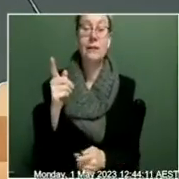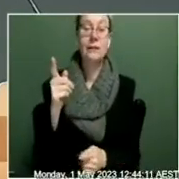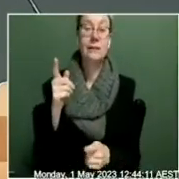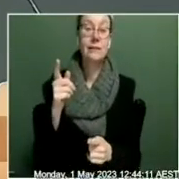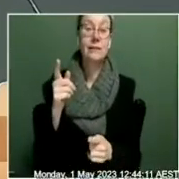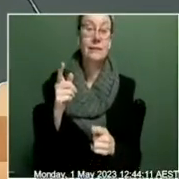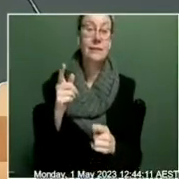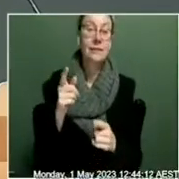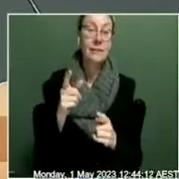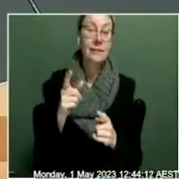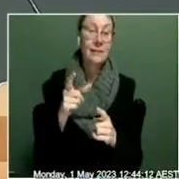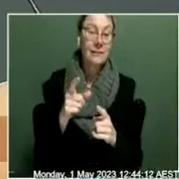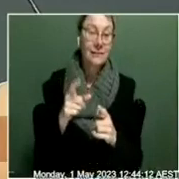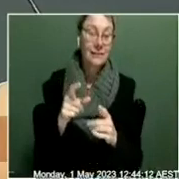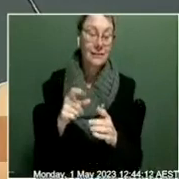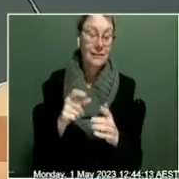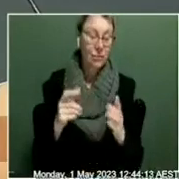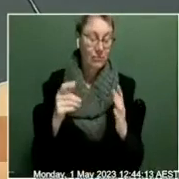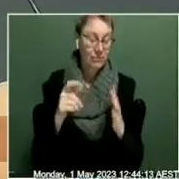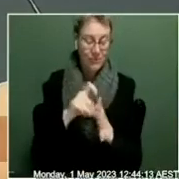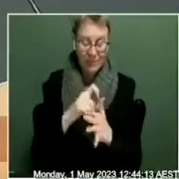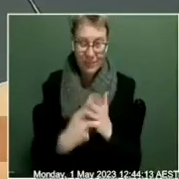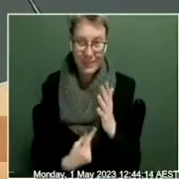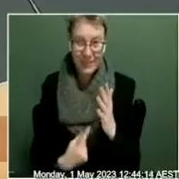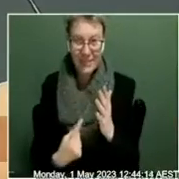take seriously and take into account.